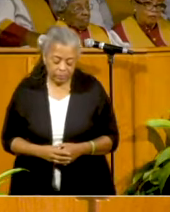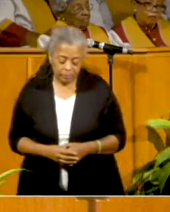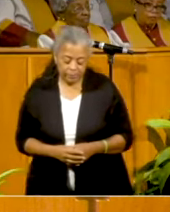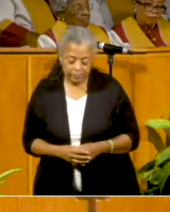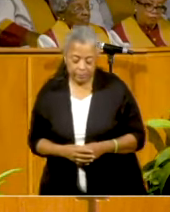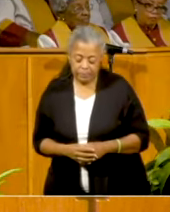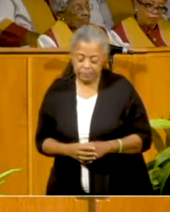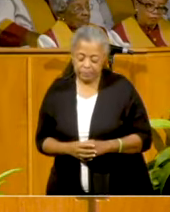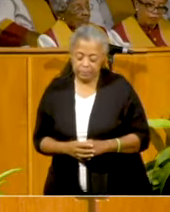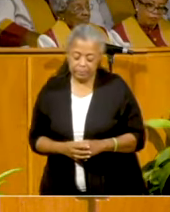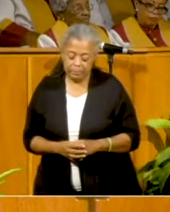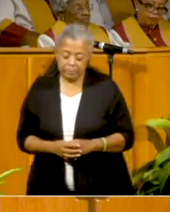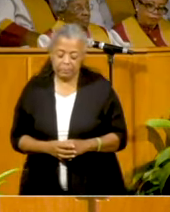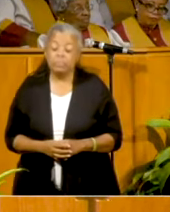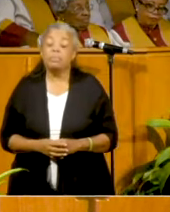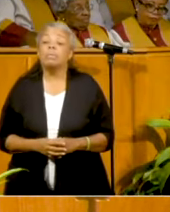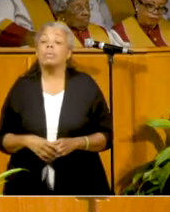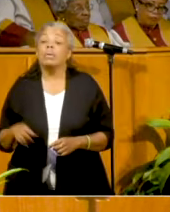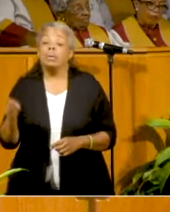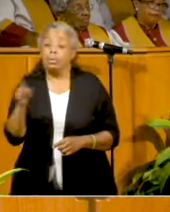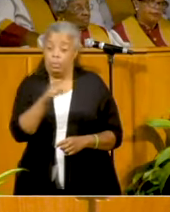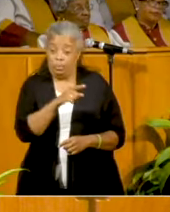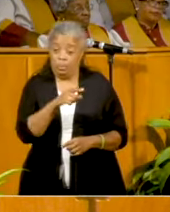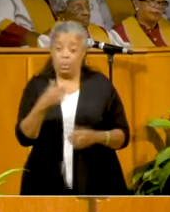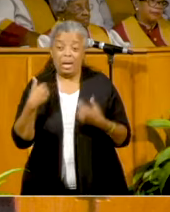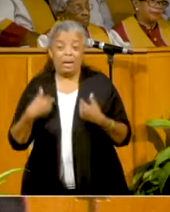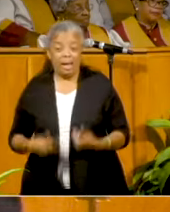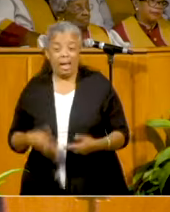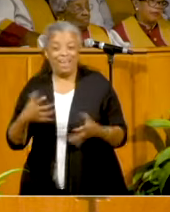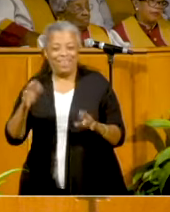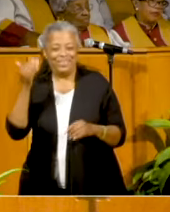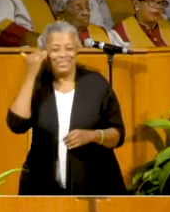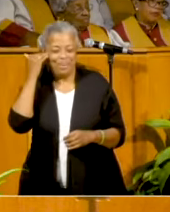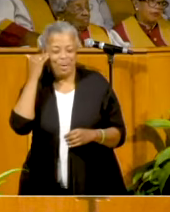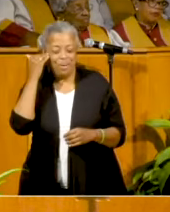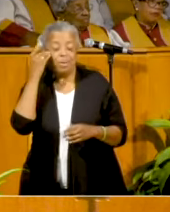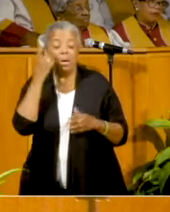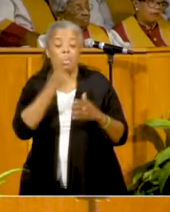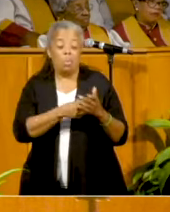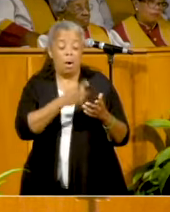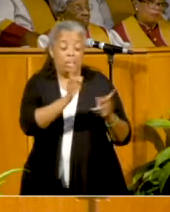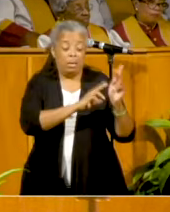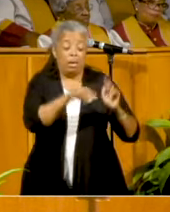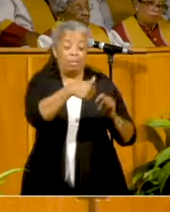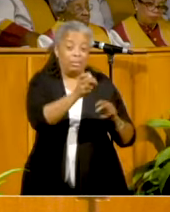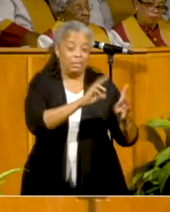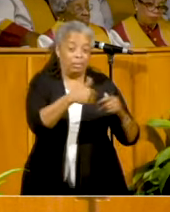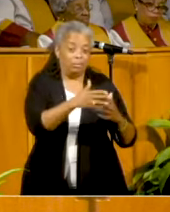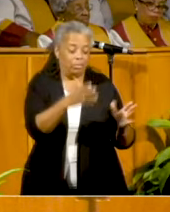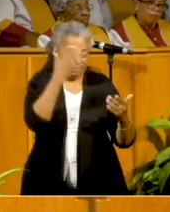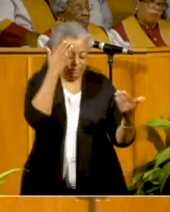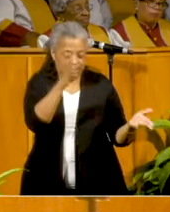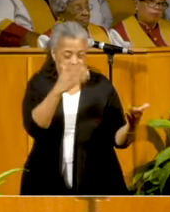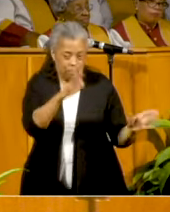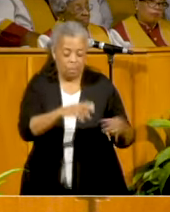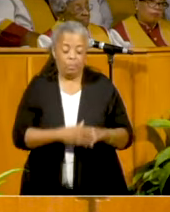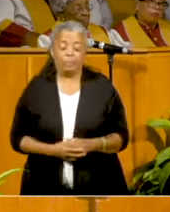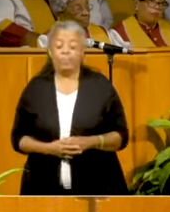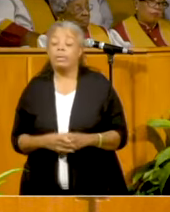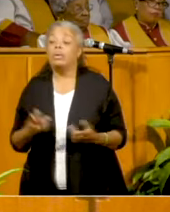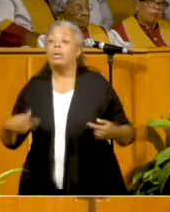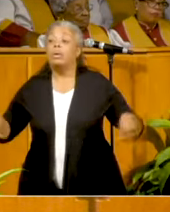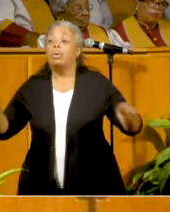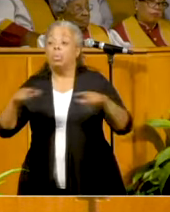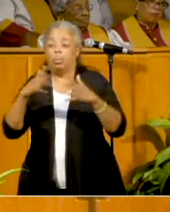Now, you and I know what the apostles in the room didn't know.